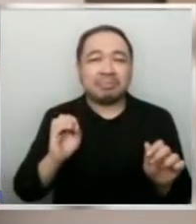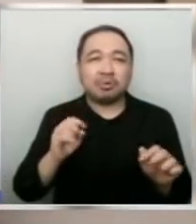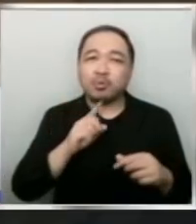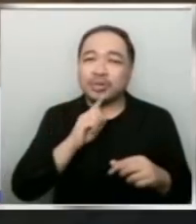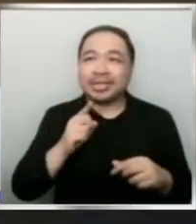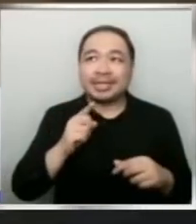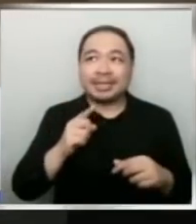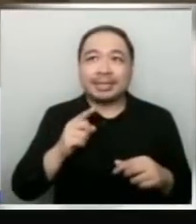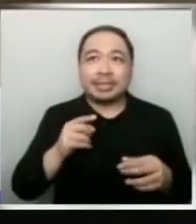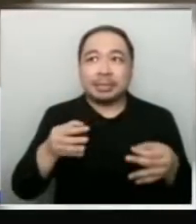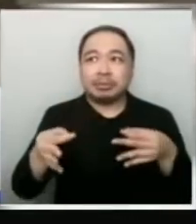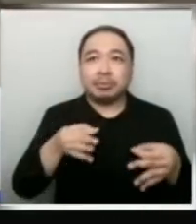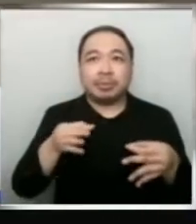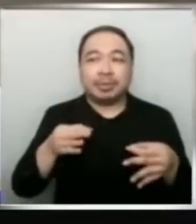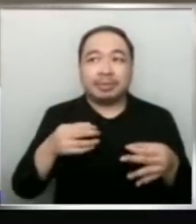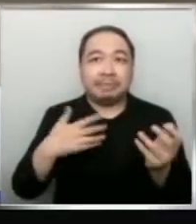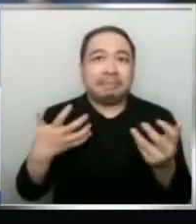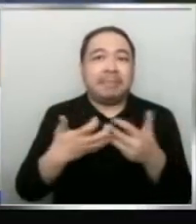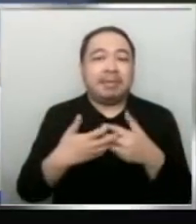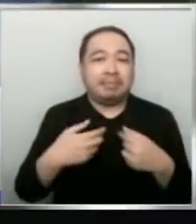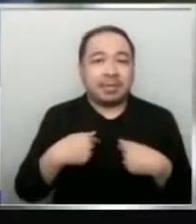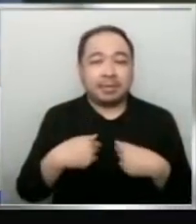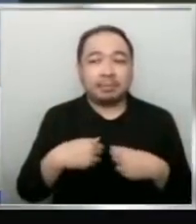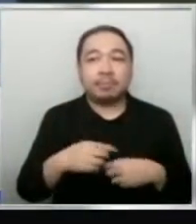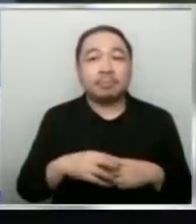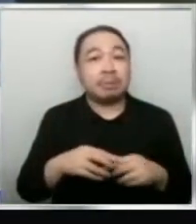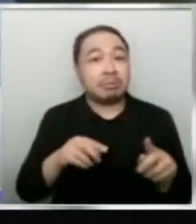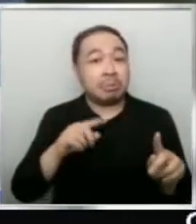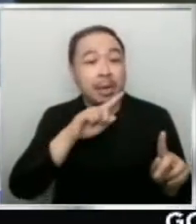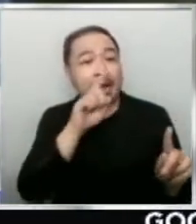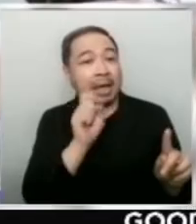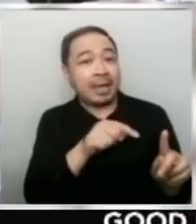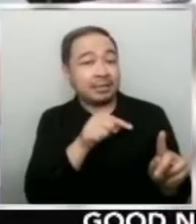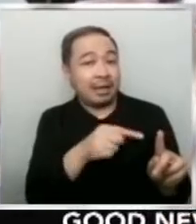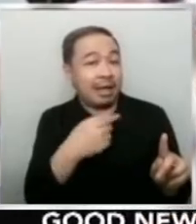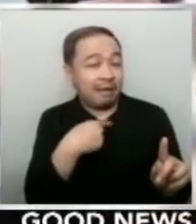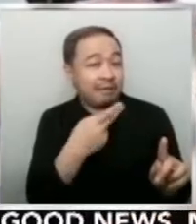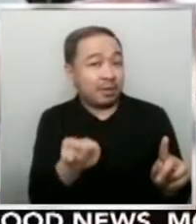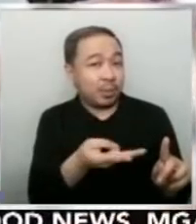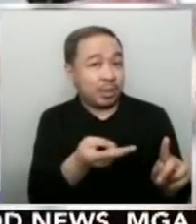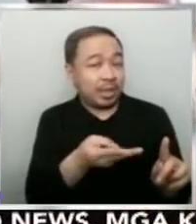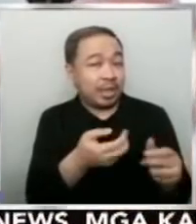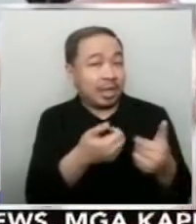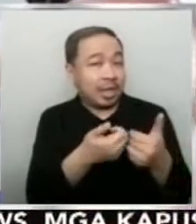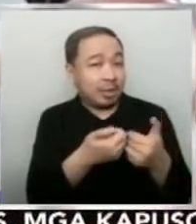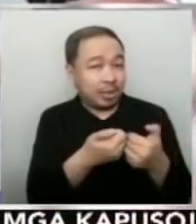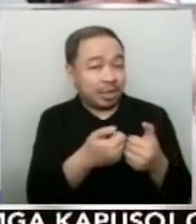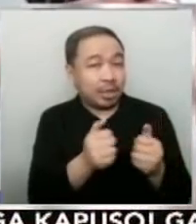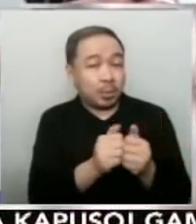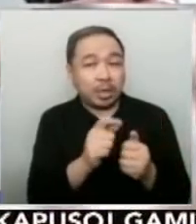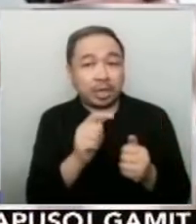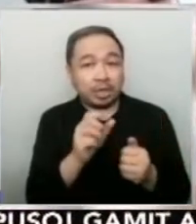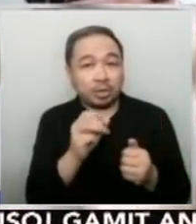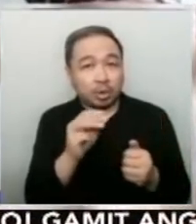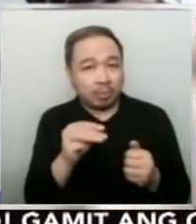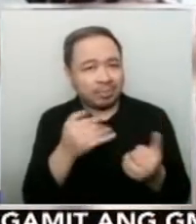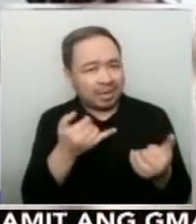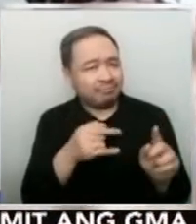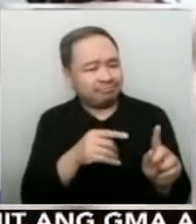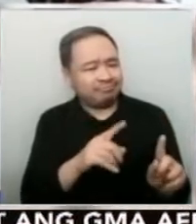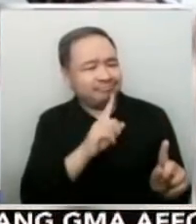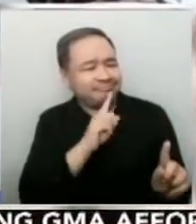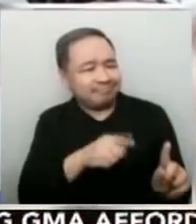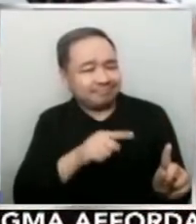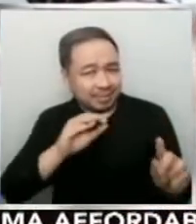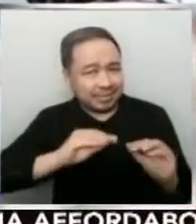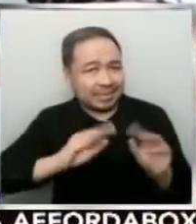the industry. Nang tanungin naman si Kelley kung nagkaroon sila ng relasyon ni Tom, you set the record straight. Mm-hmm. Nagkaroon